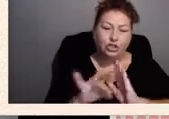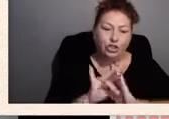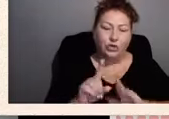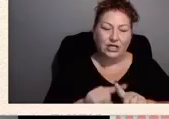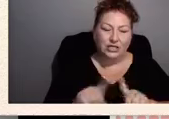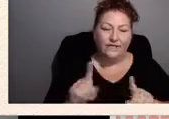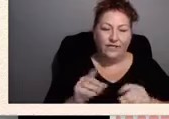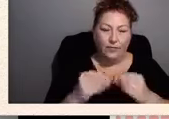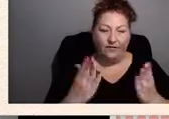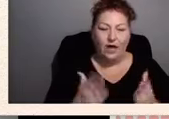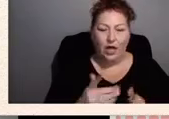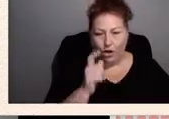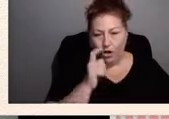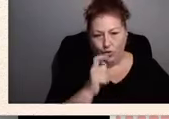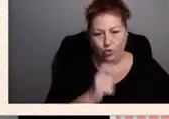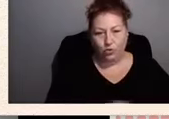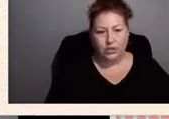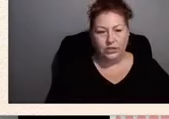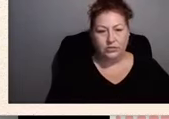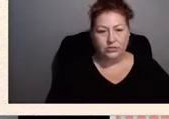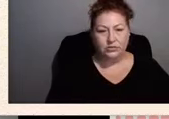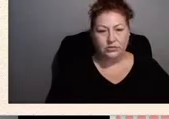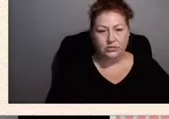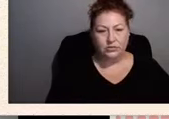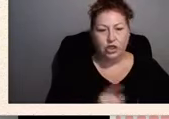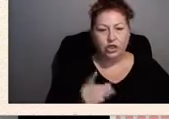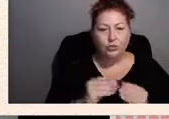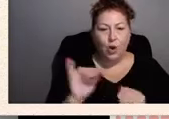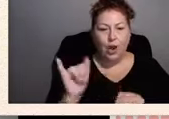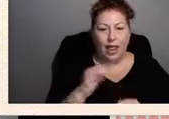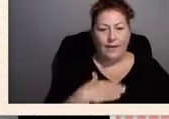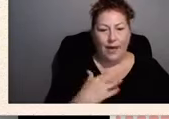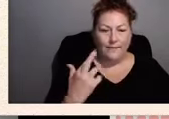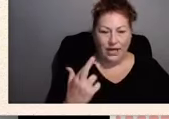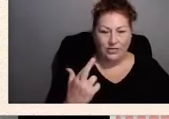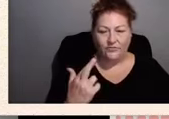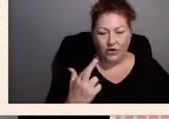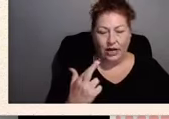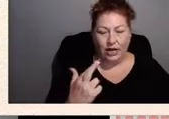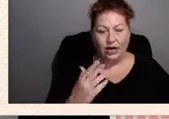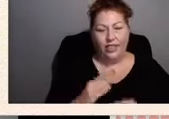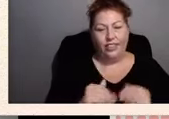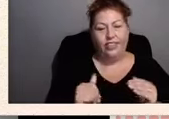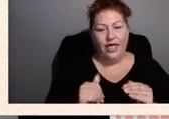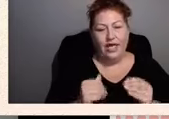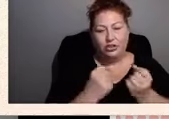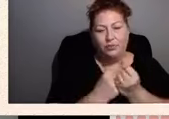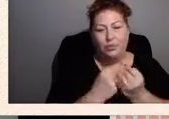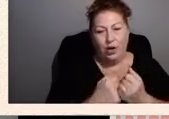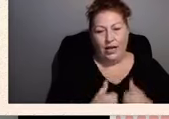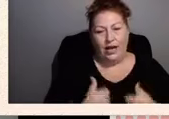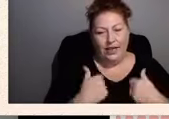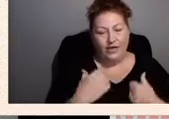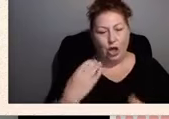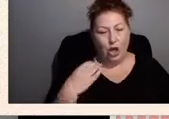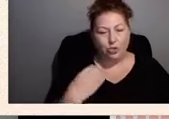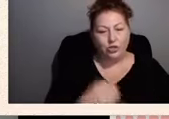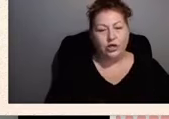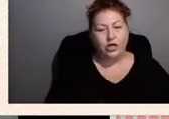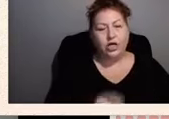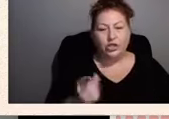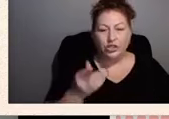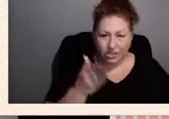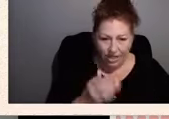who is she's more like my best friend than a supported living coach. She's there if I need